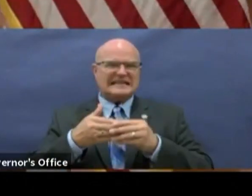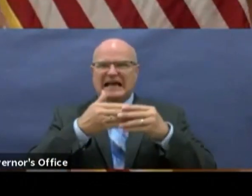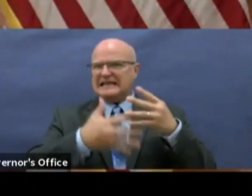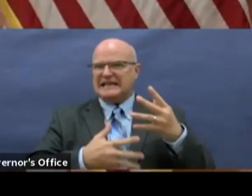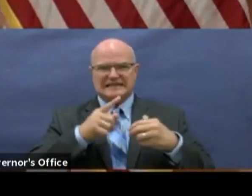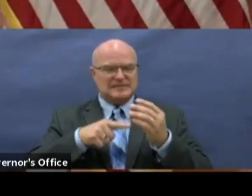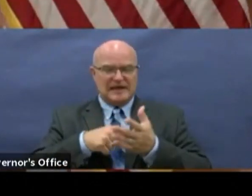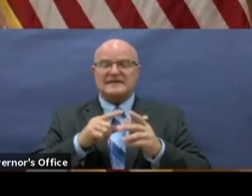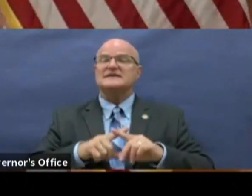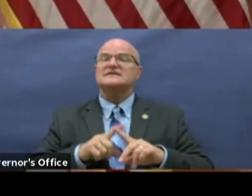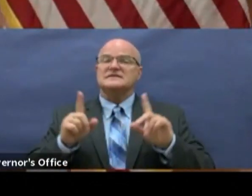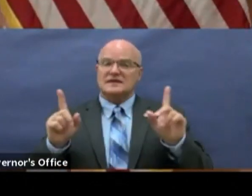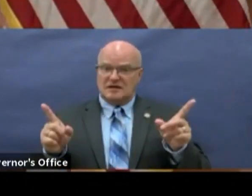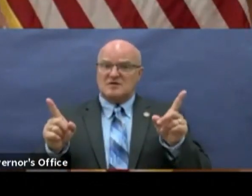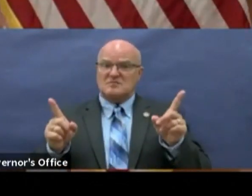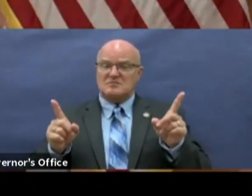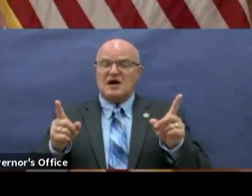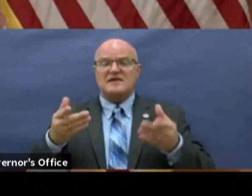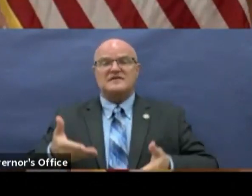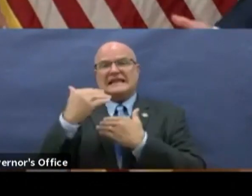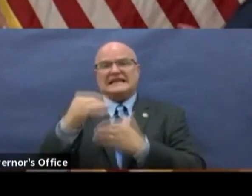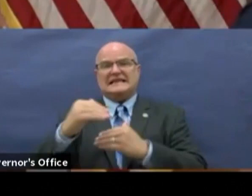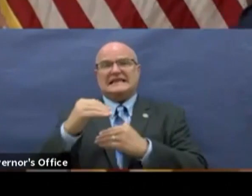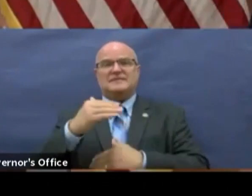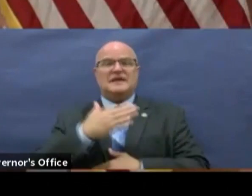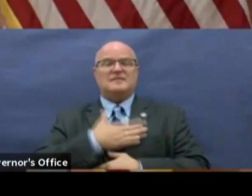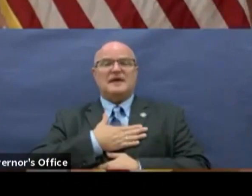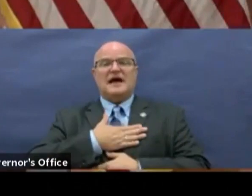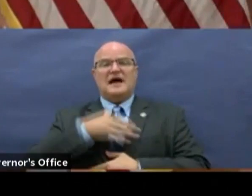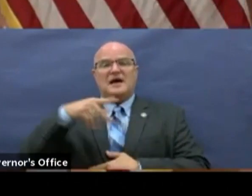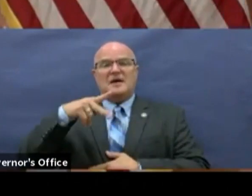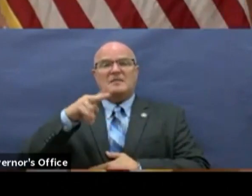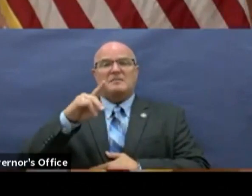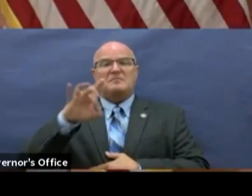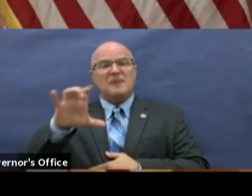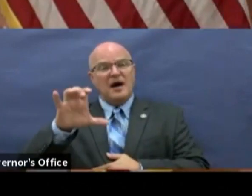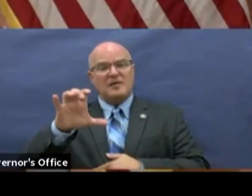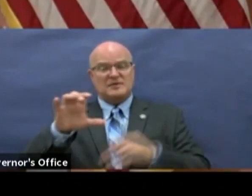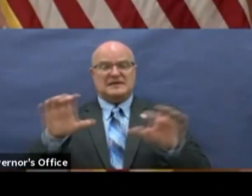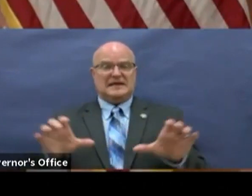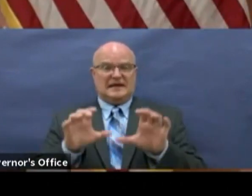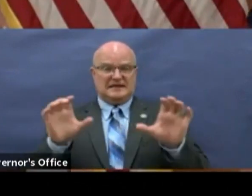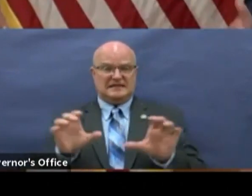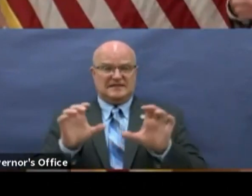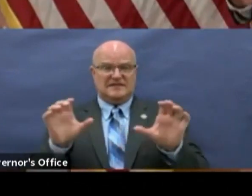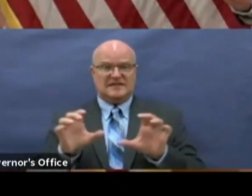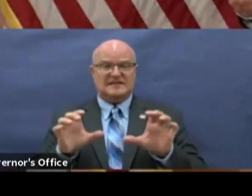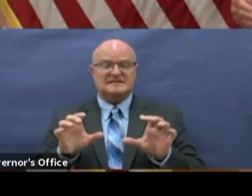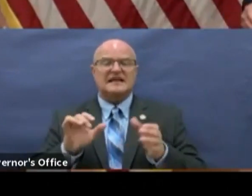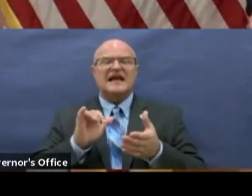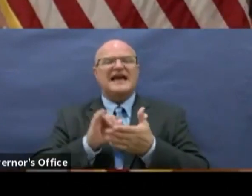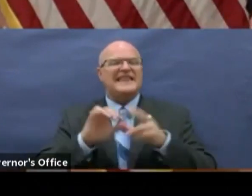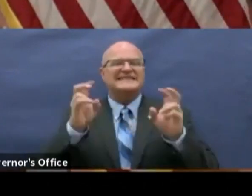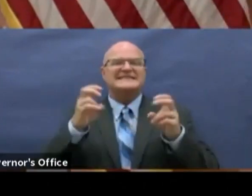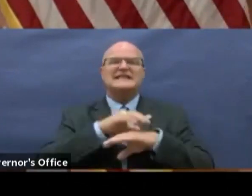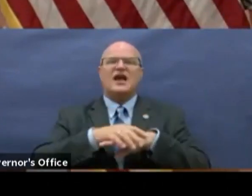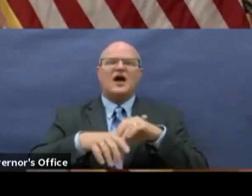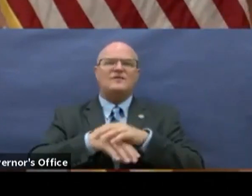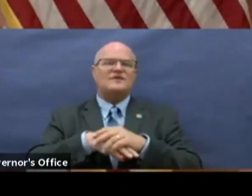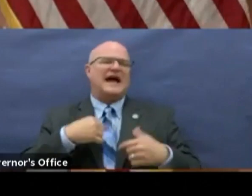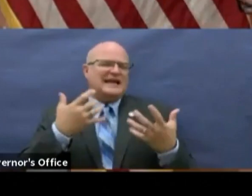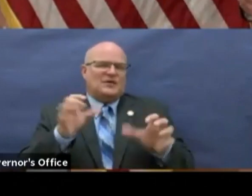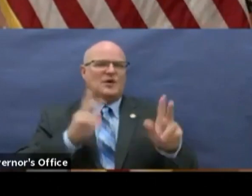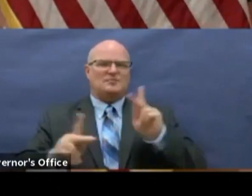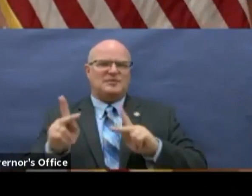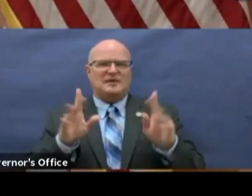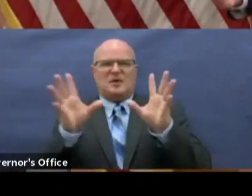on this, but they recommend that I limit activities. And so, and that's a comfort matter. I don't want people